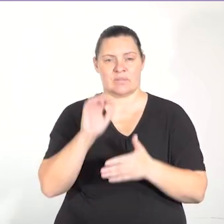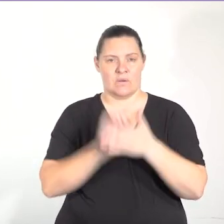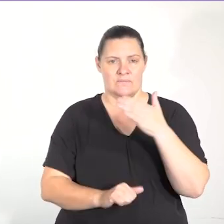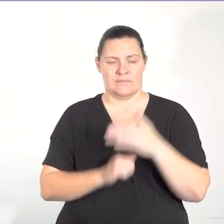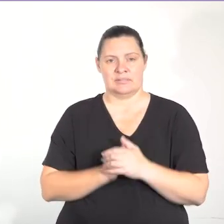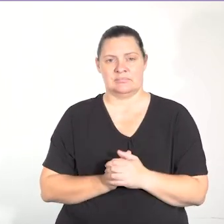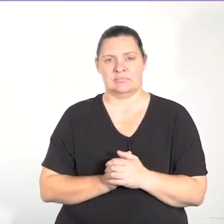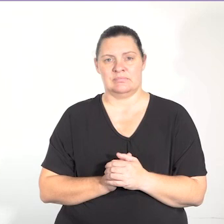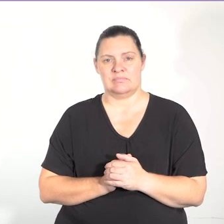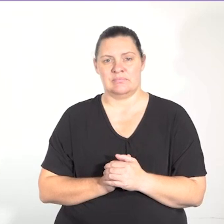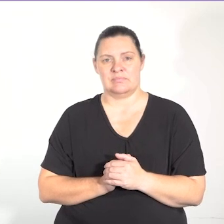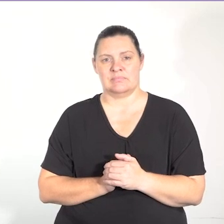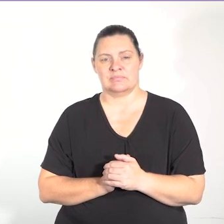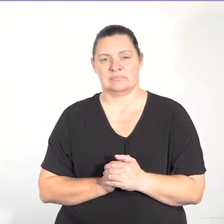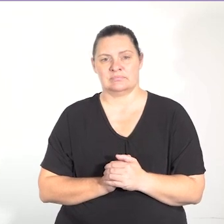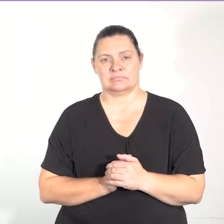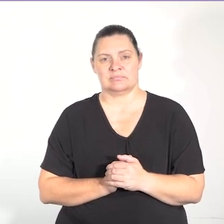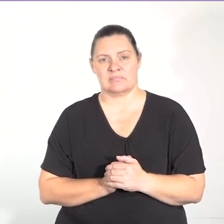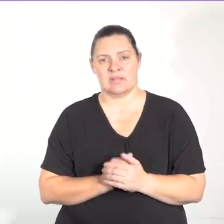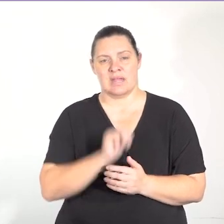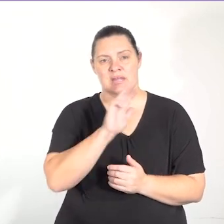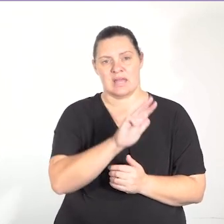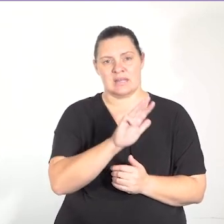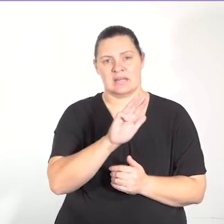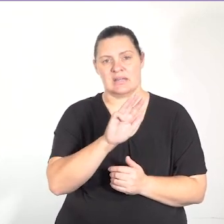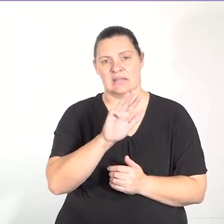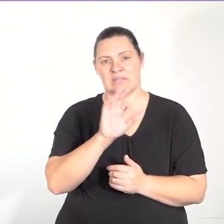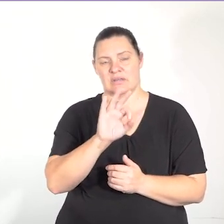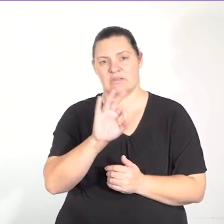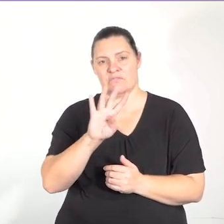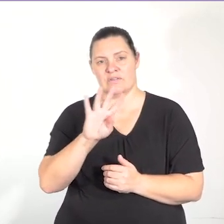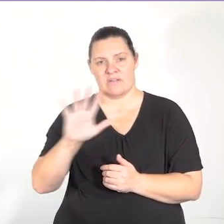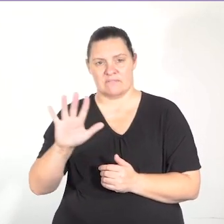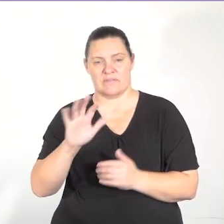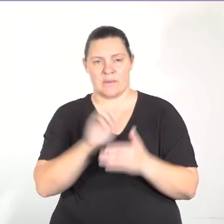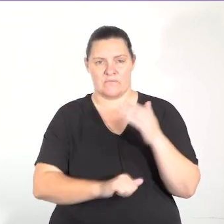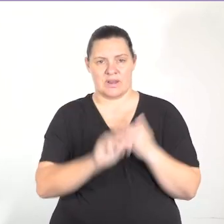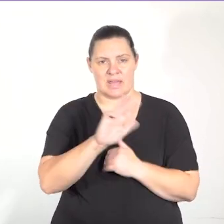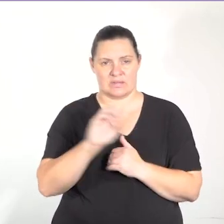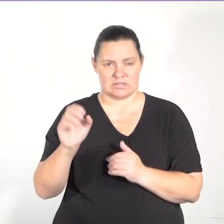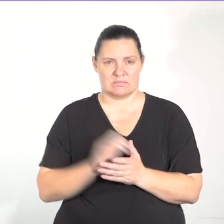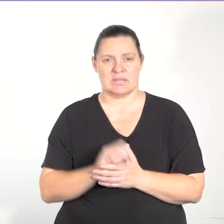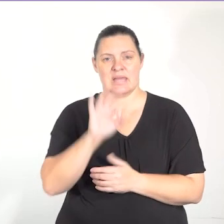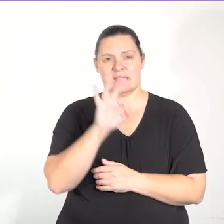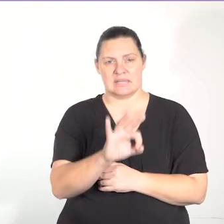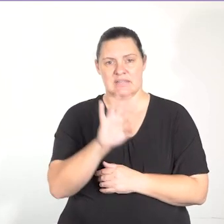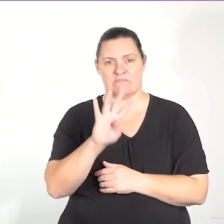We are going to subtract, and when we subtract 9,345 minus 9,000, that leaves us with